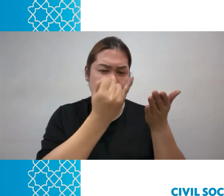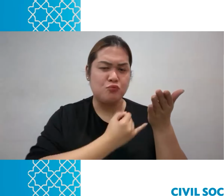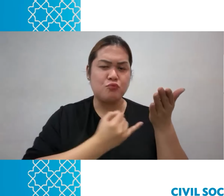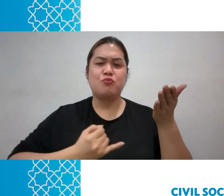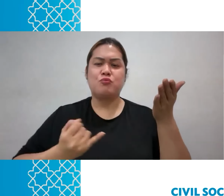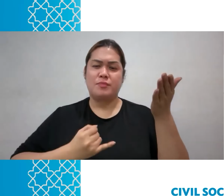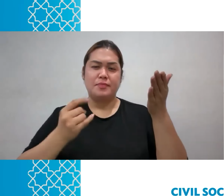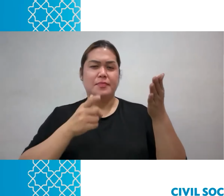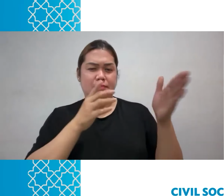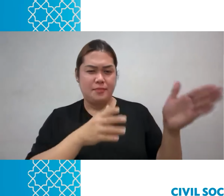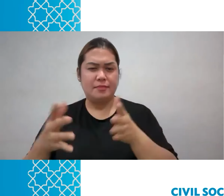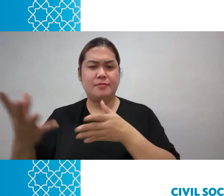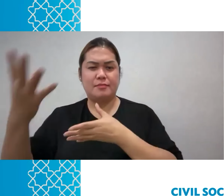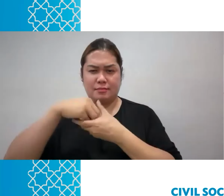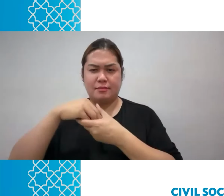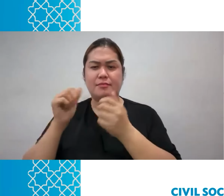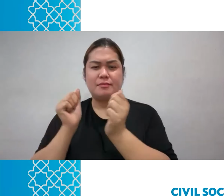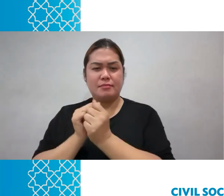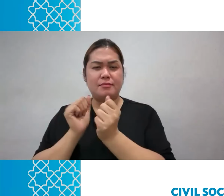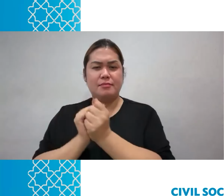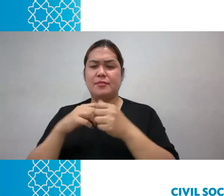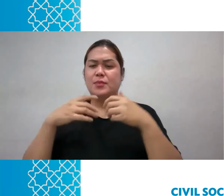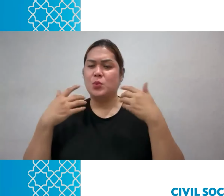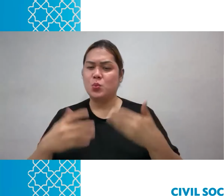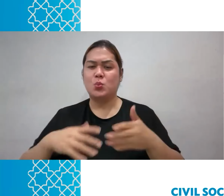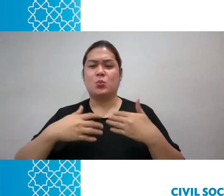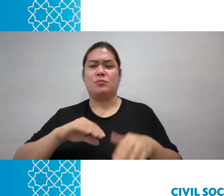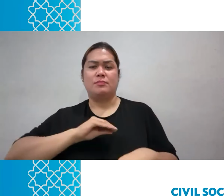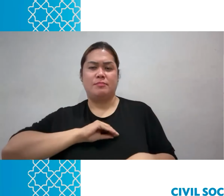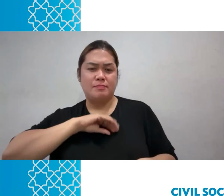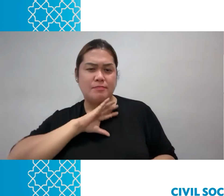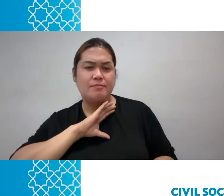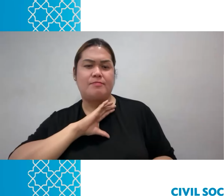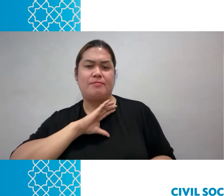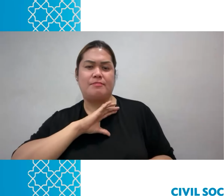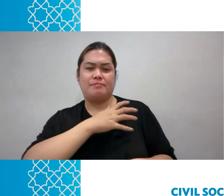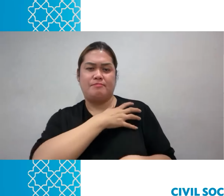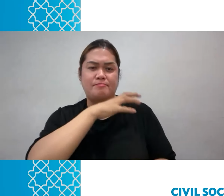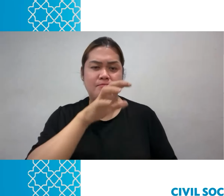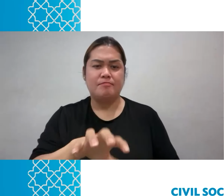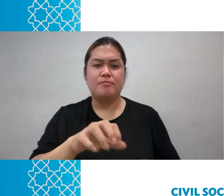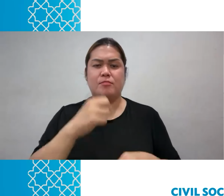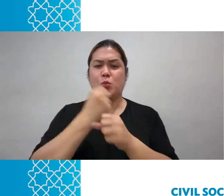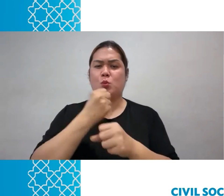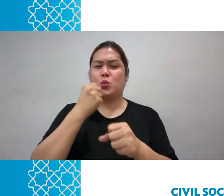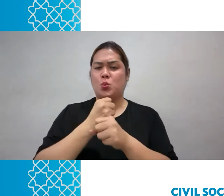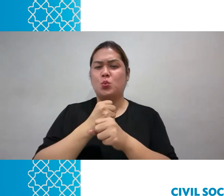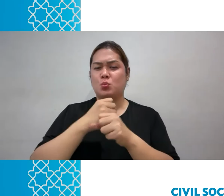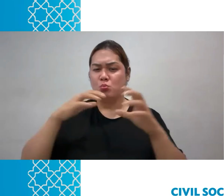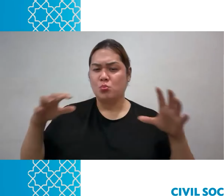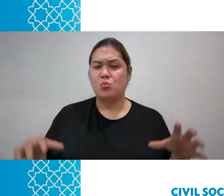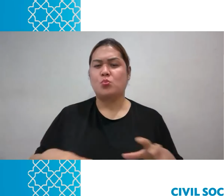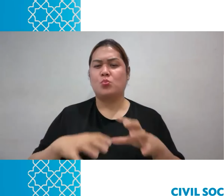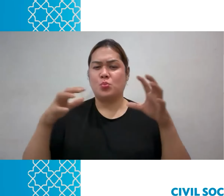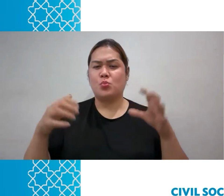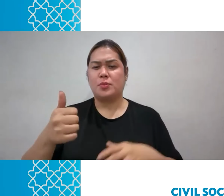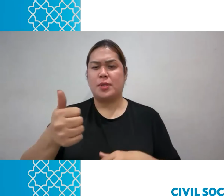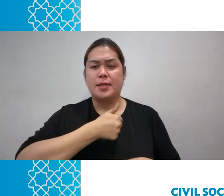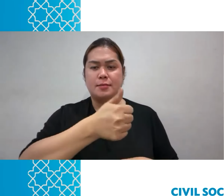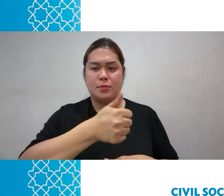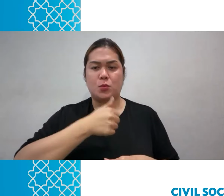ones working for changing the narrative of transforming urban mobility in India, largely led by young